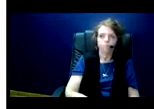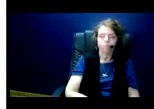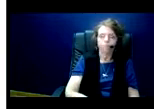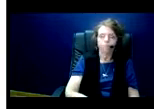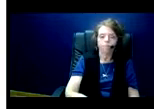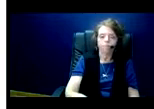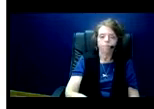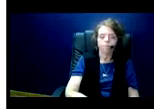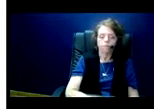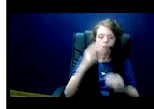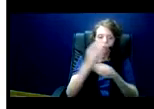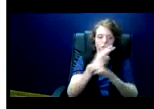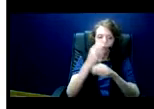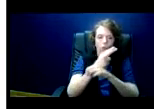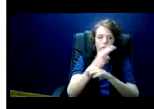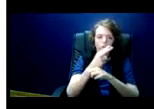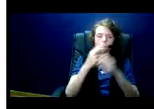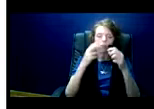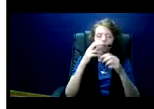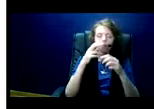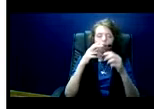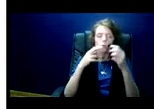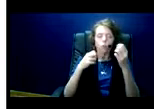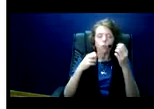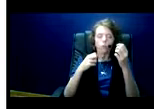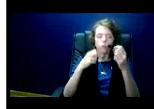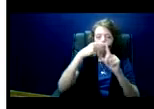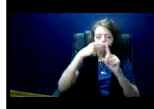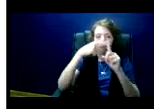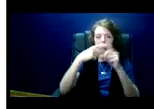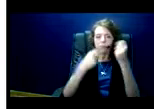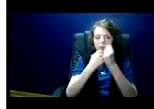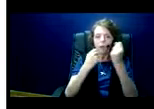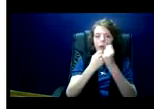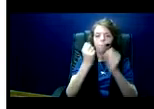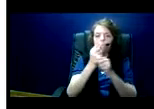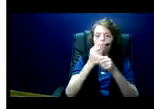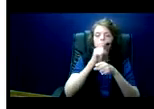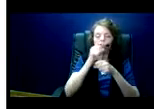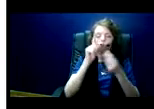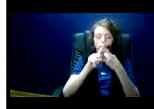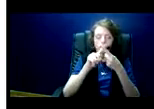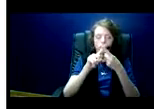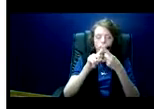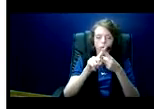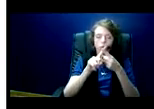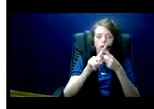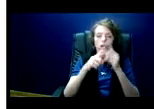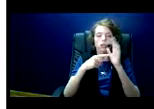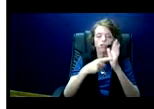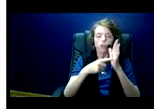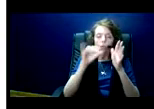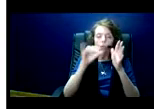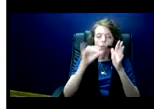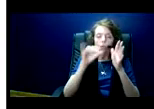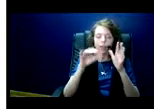Use positive reinforcement. Make sure to affirm when actors are doing something that you asked to